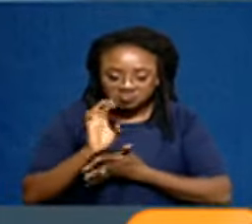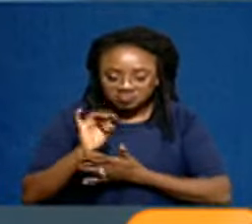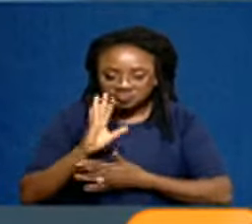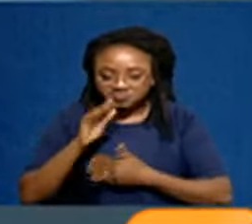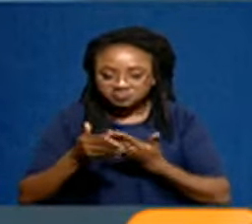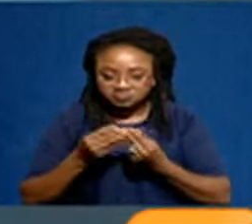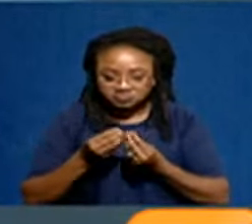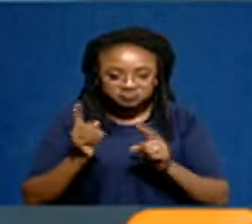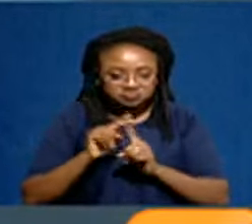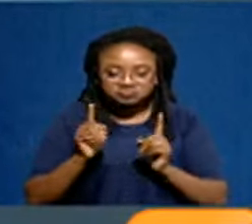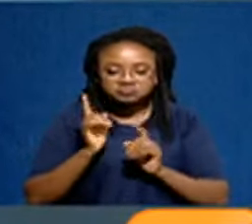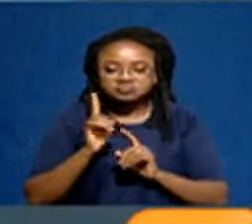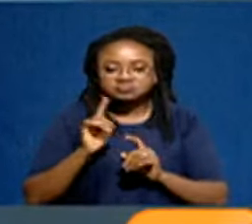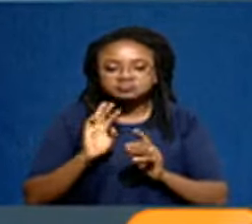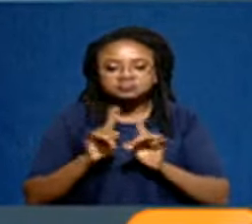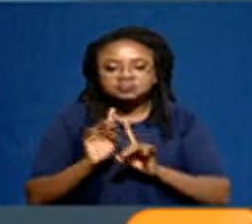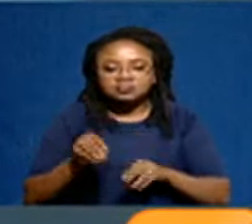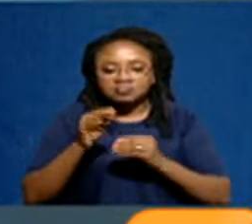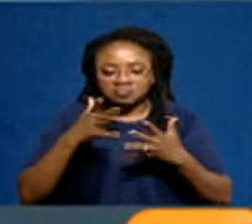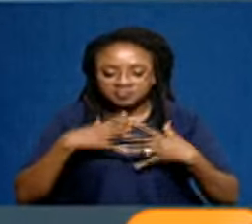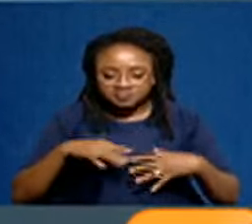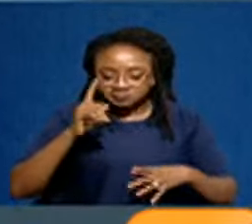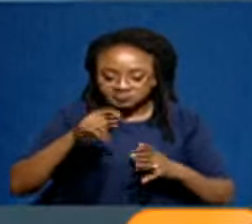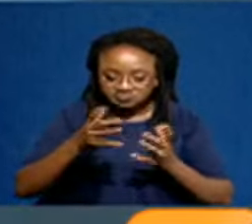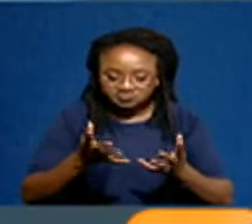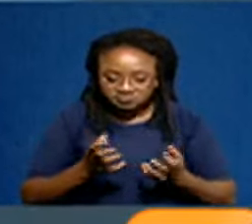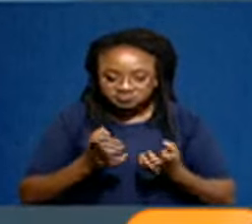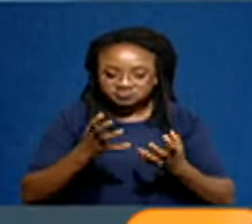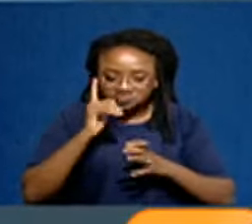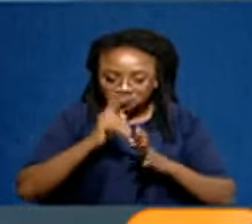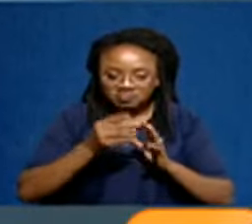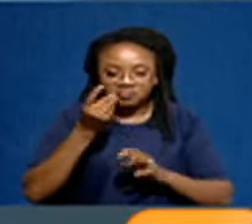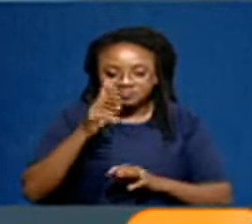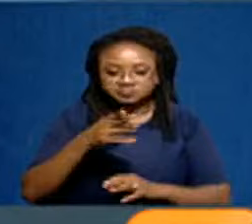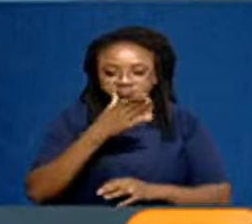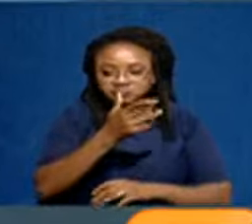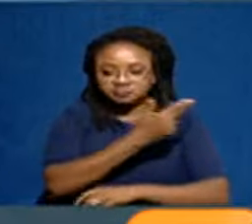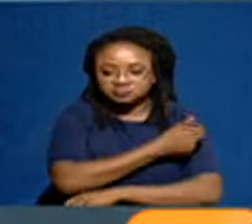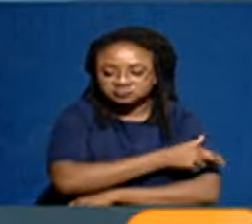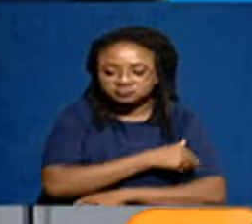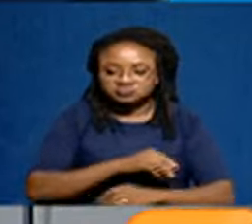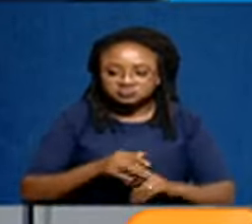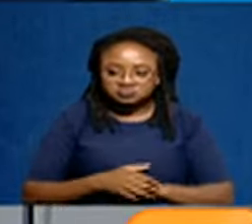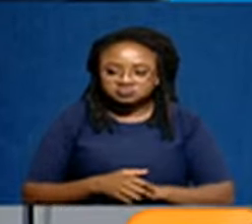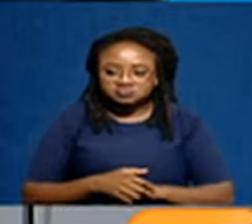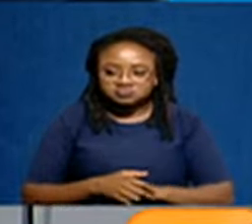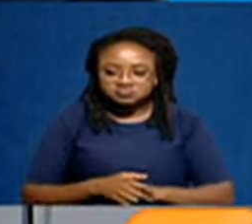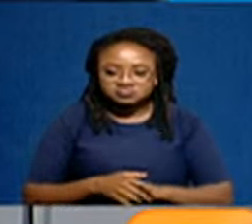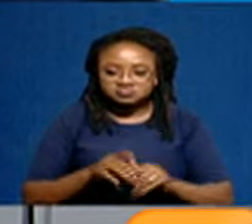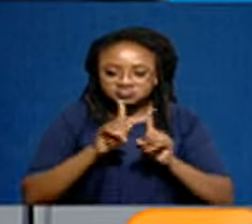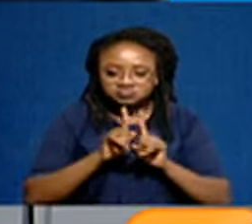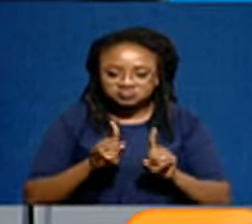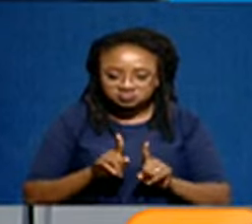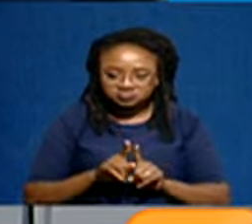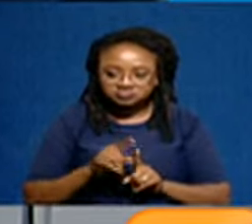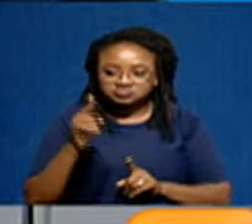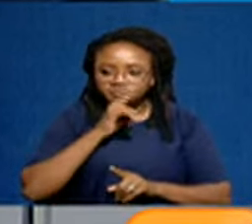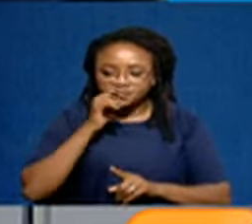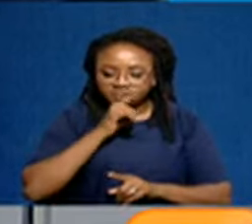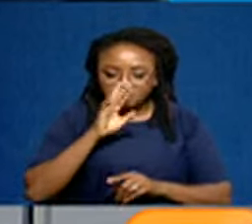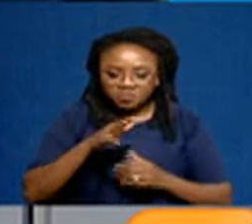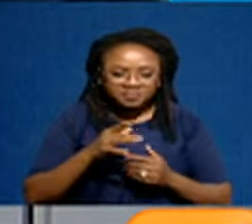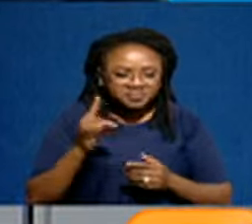will give the people in Nyeri what they need, and that is the presence of a doctor in the facility. So you think the threats will get them to go back? It is not threats. I don't know why